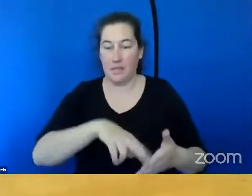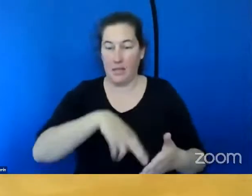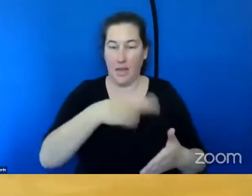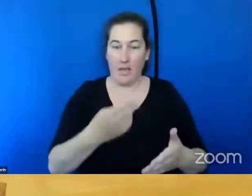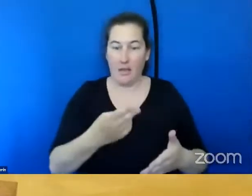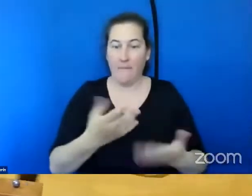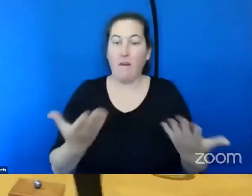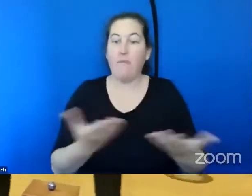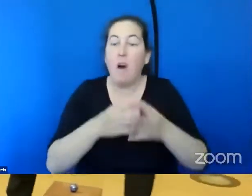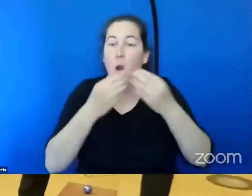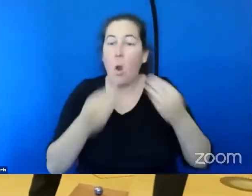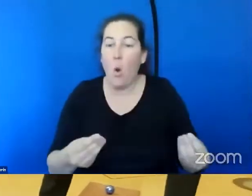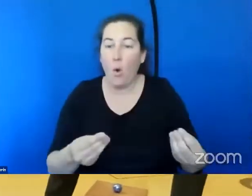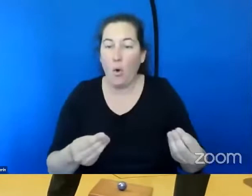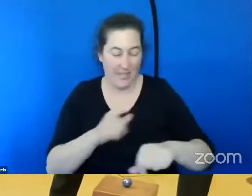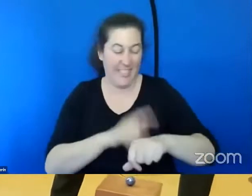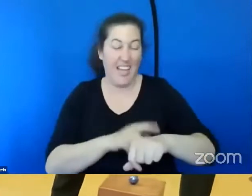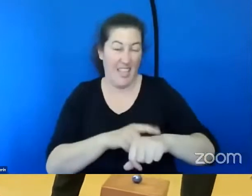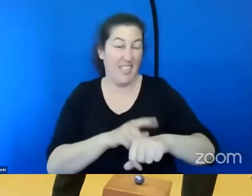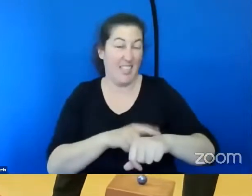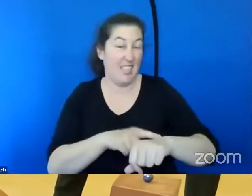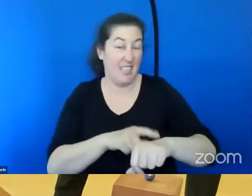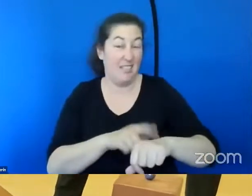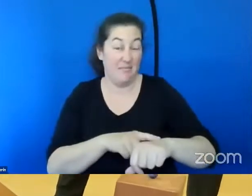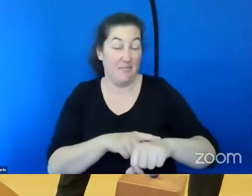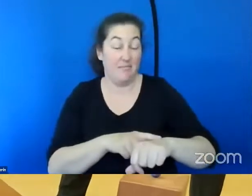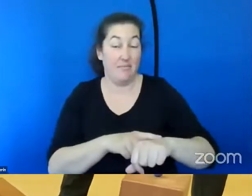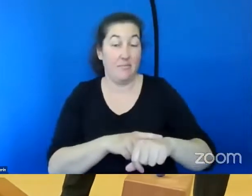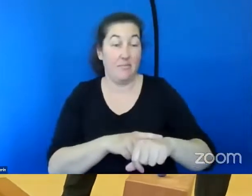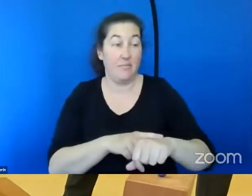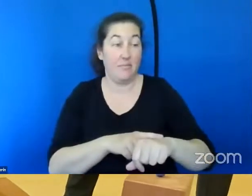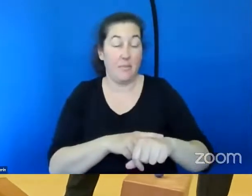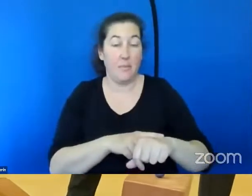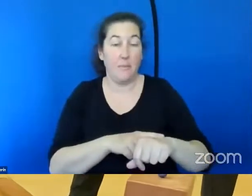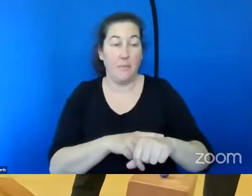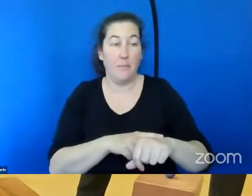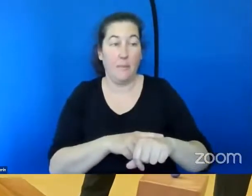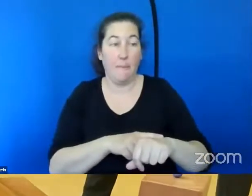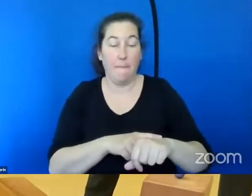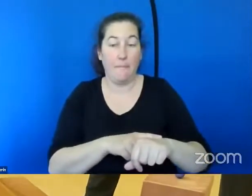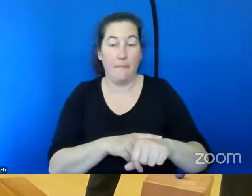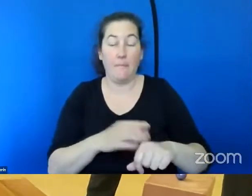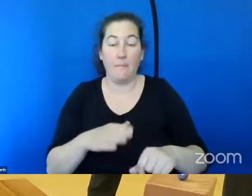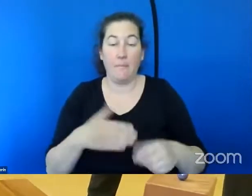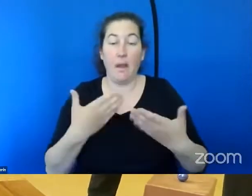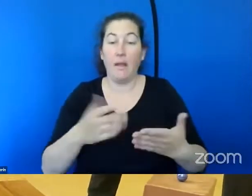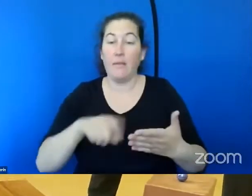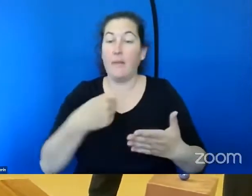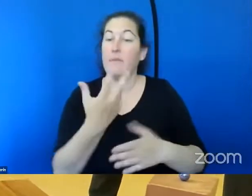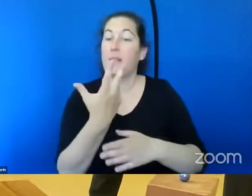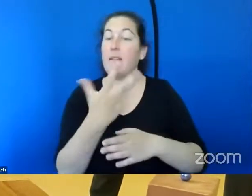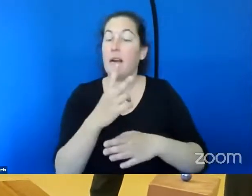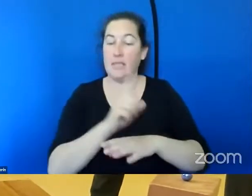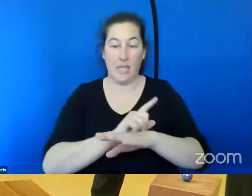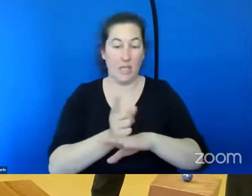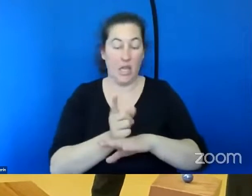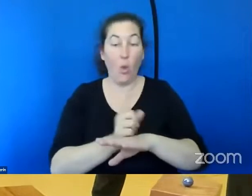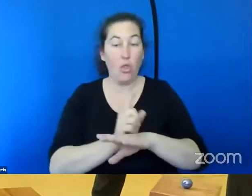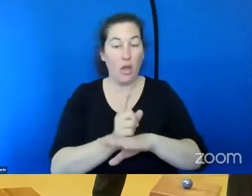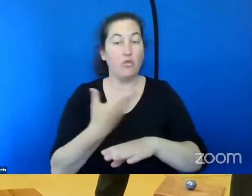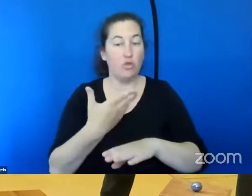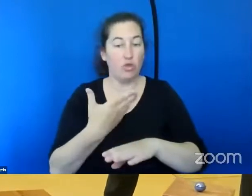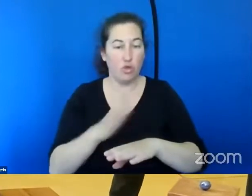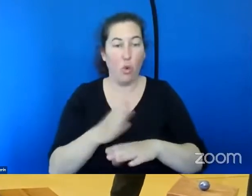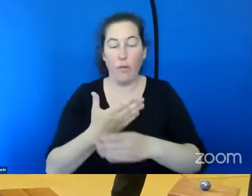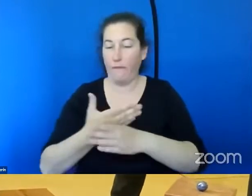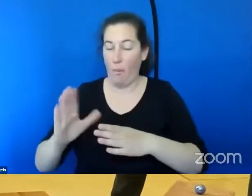7 subtasks. Now, he's clearly taking the most difficult too, because the Lego brick has caused quite a few problems as well. He's got it into